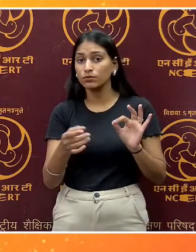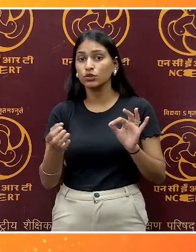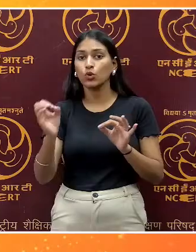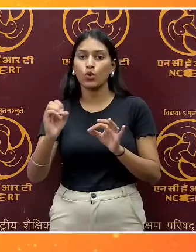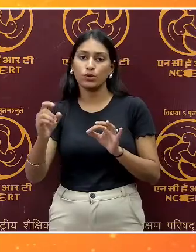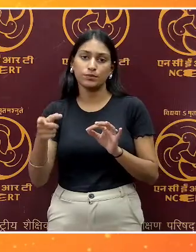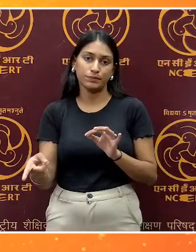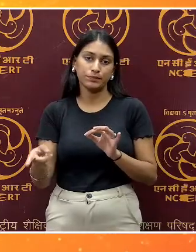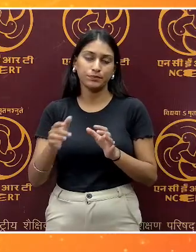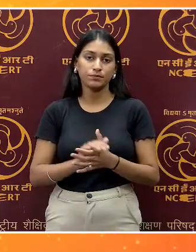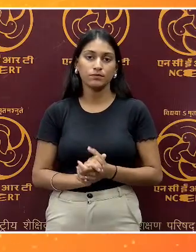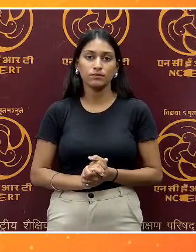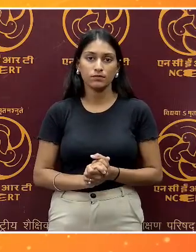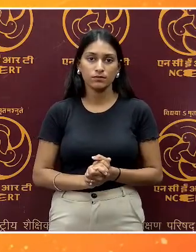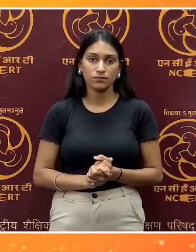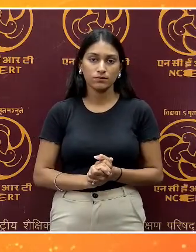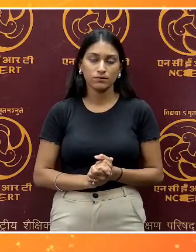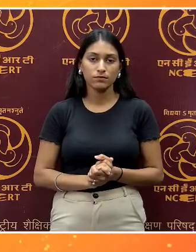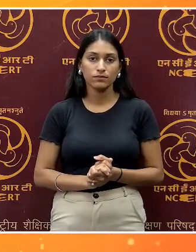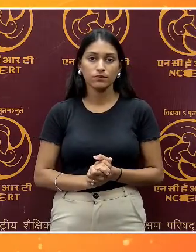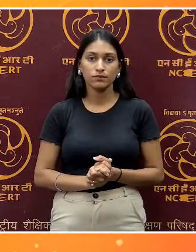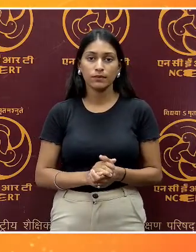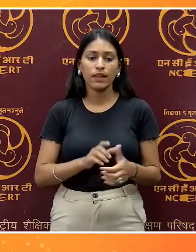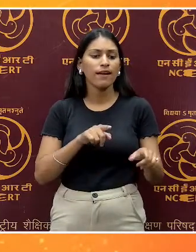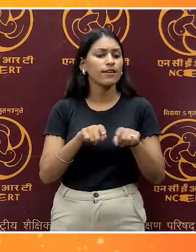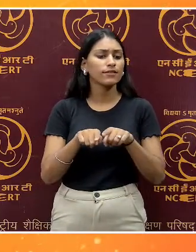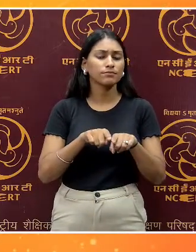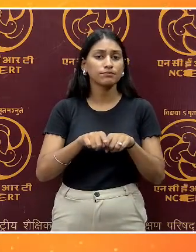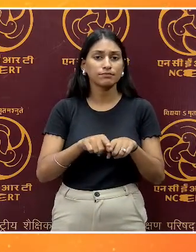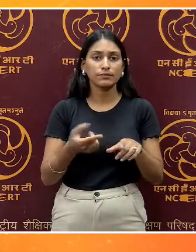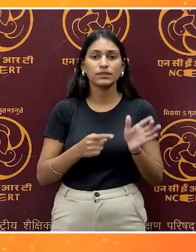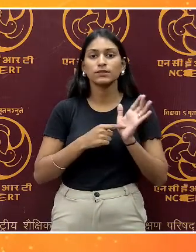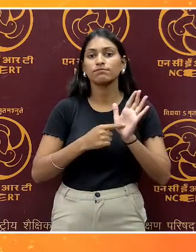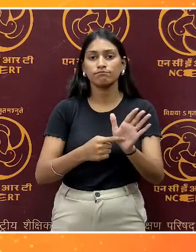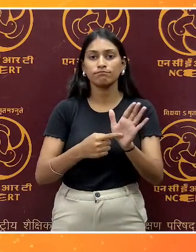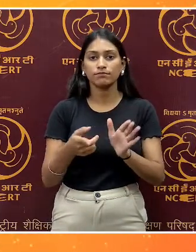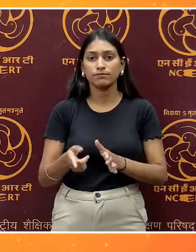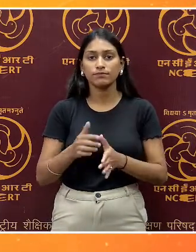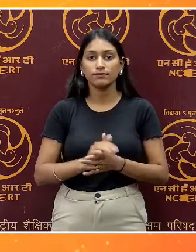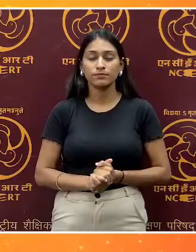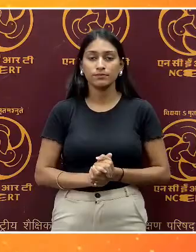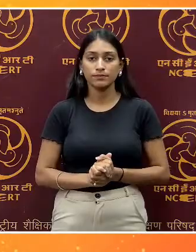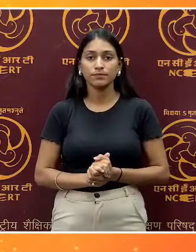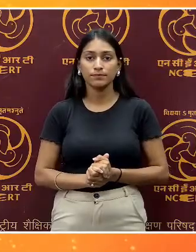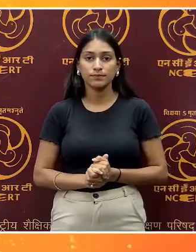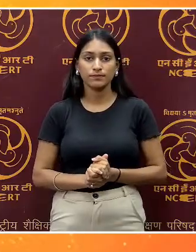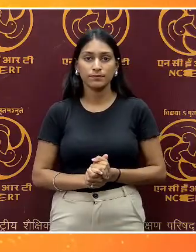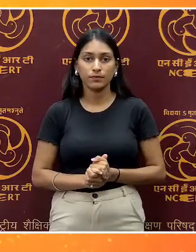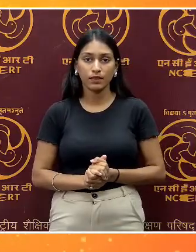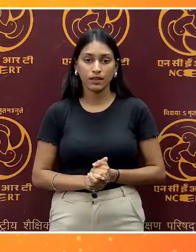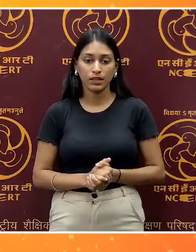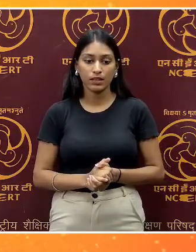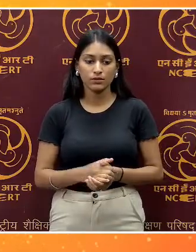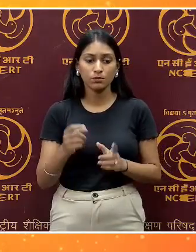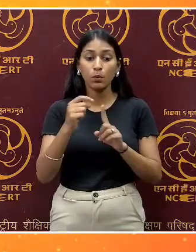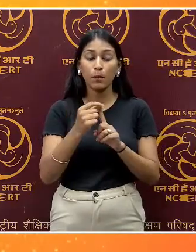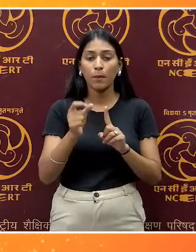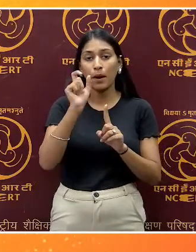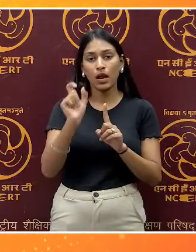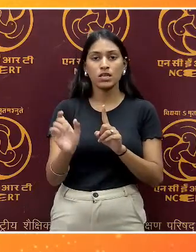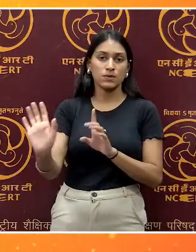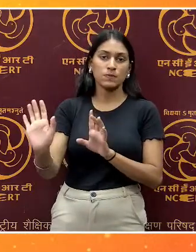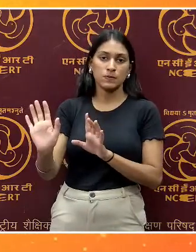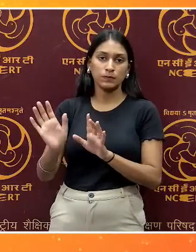initial point. Okay? For example, you can take a horse tied to a particular peg. He is applying a